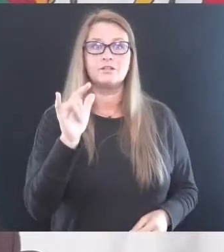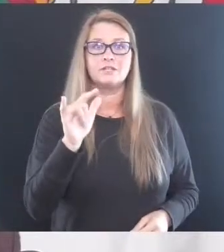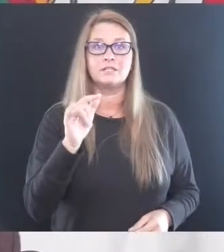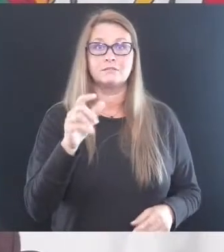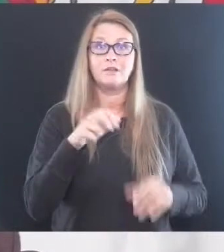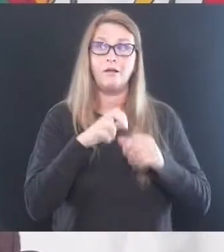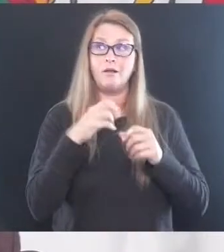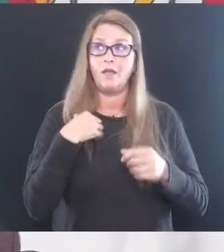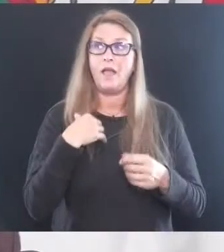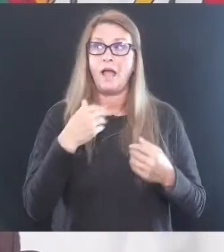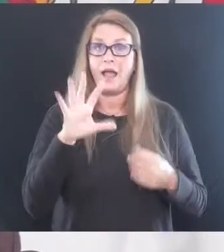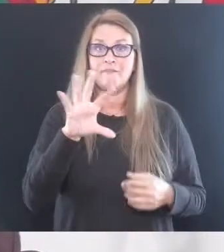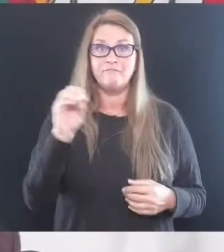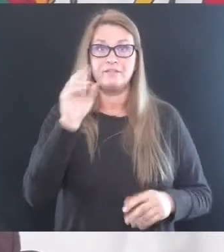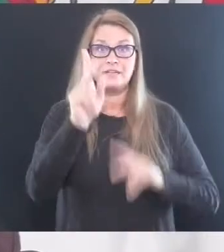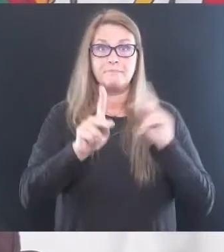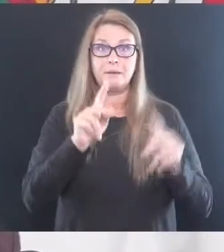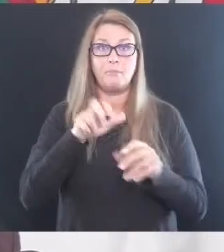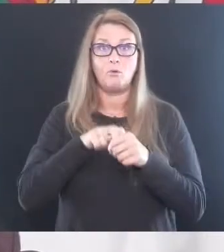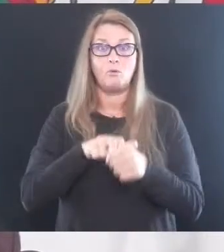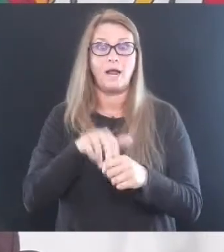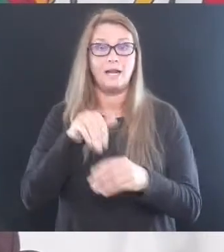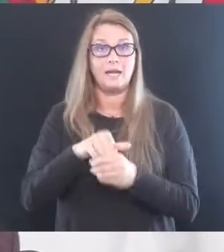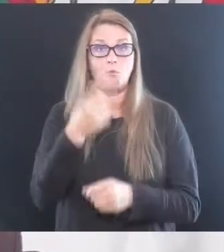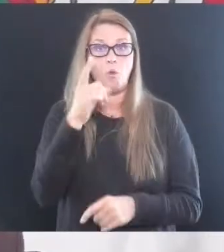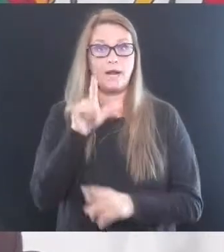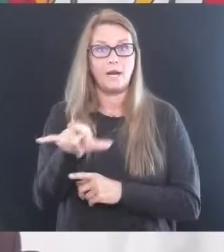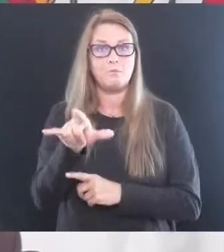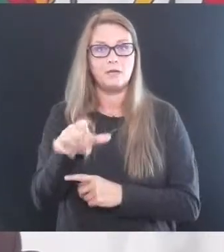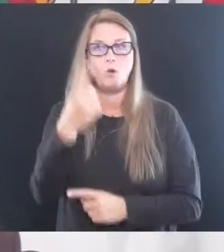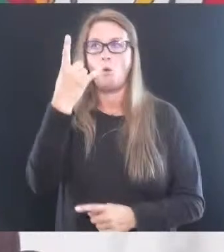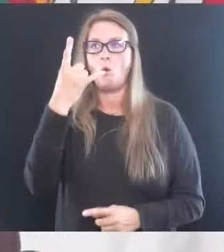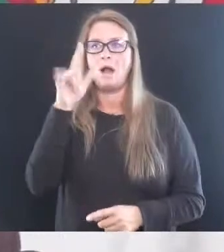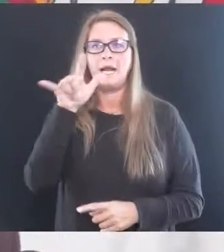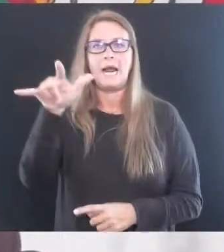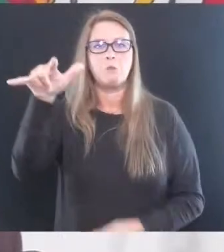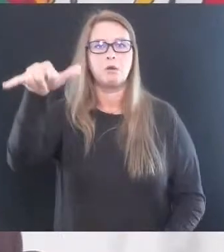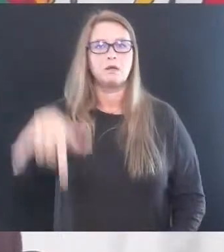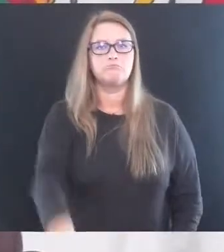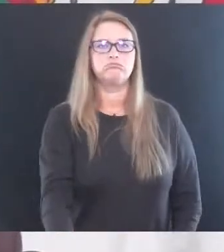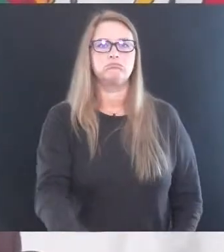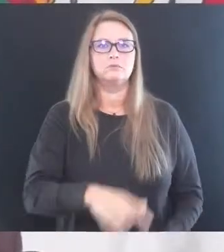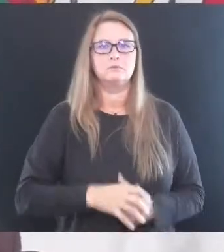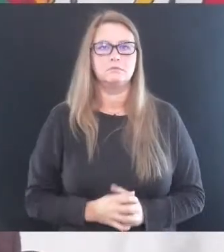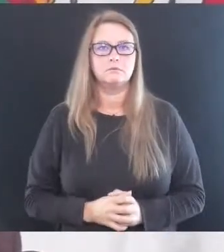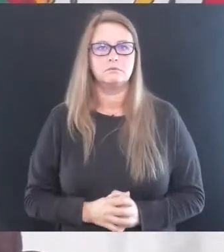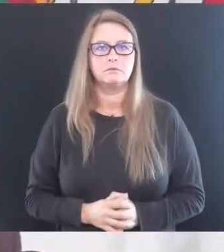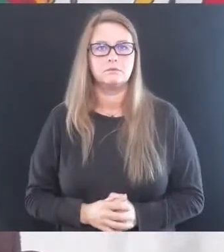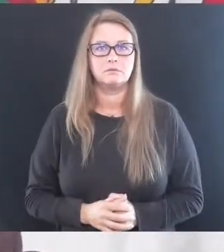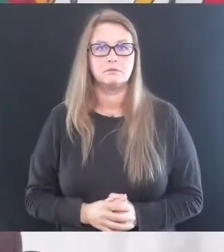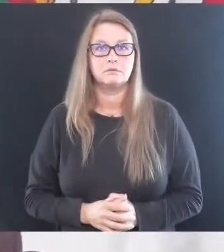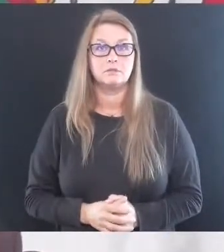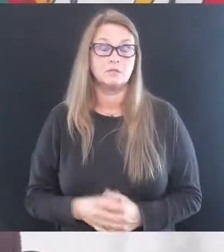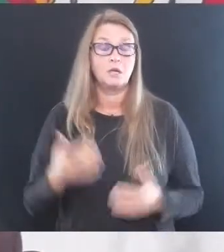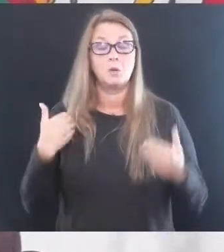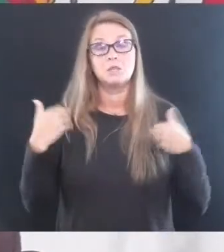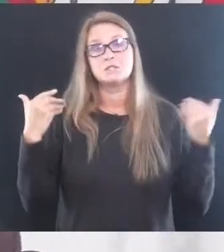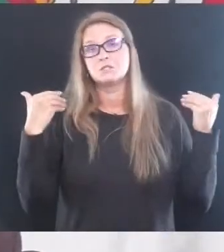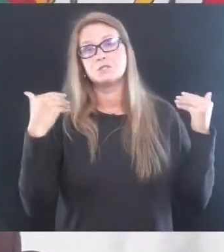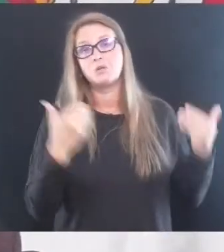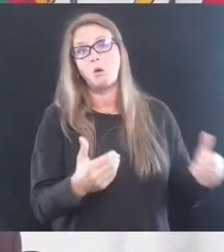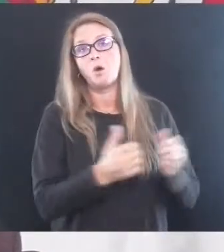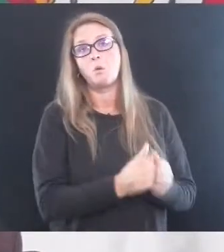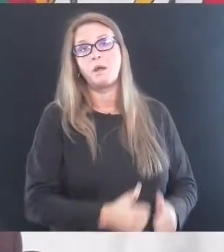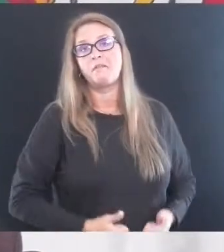50-passenger planes, the nice jets. That's like one of them just going right down. And we just go on like it's nothing.